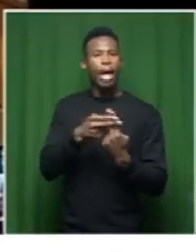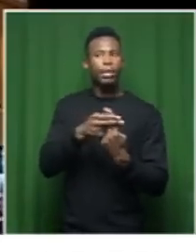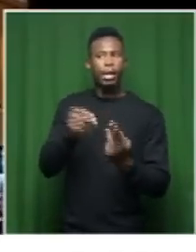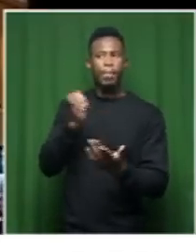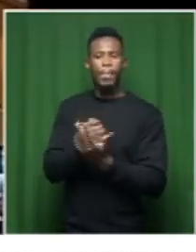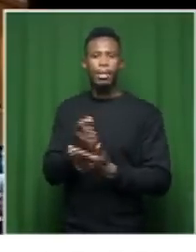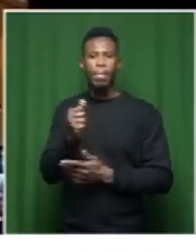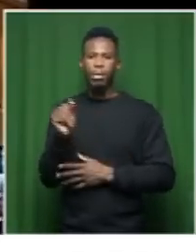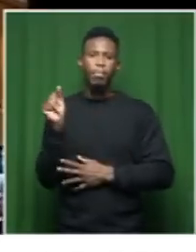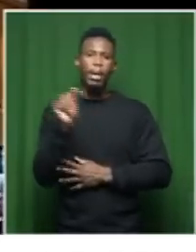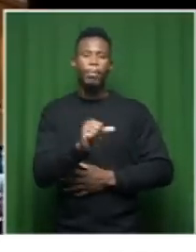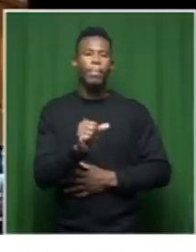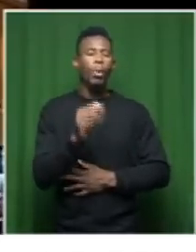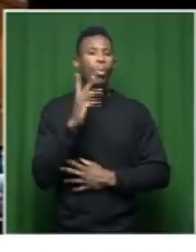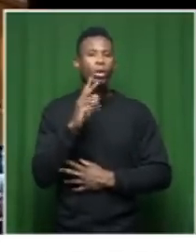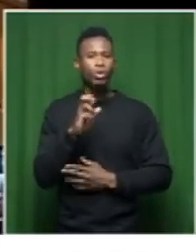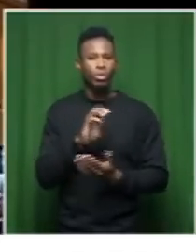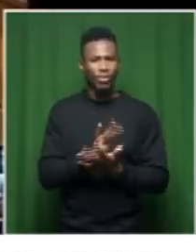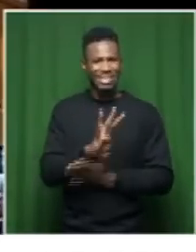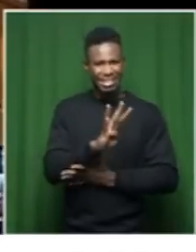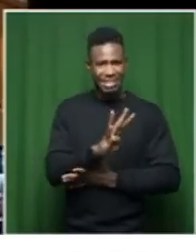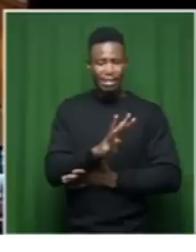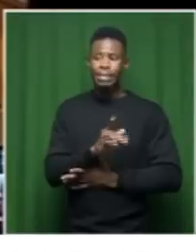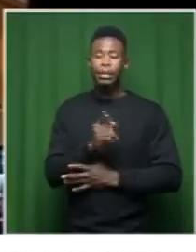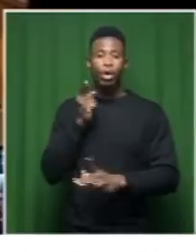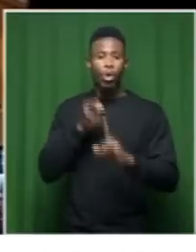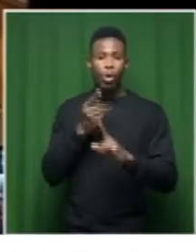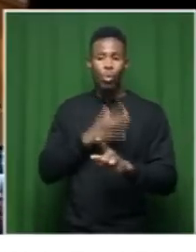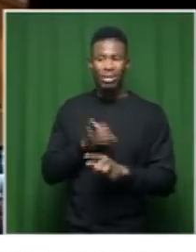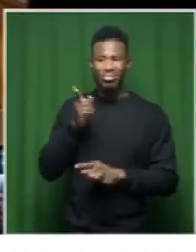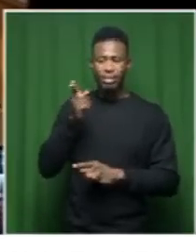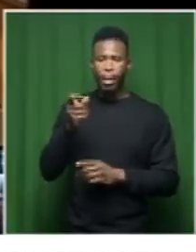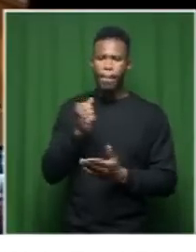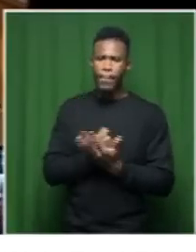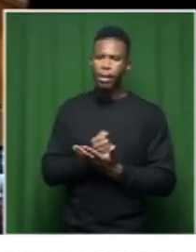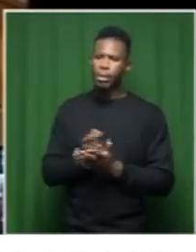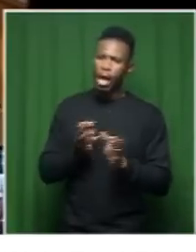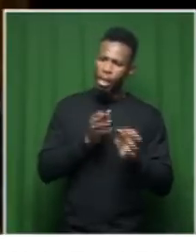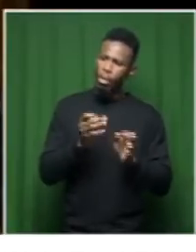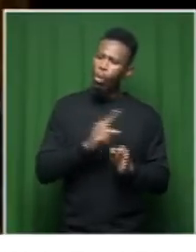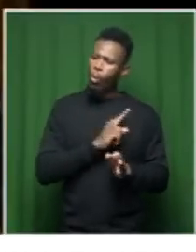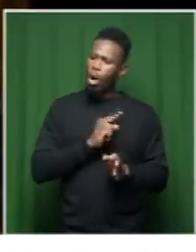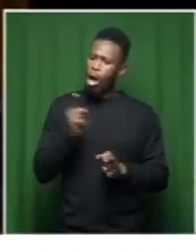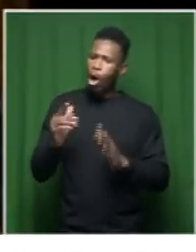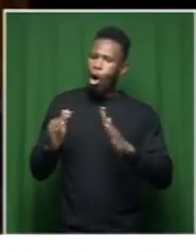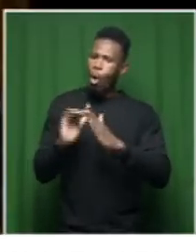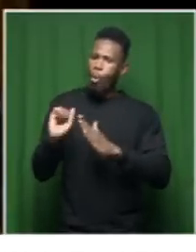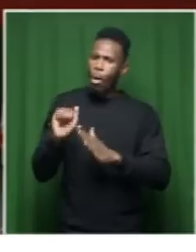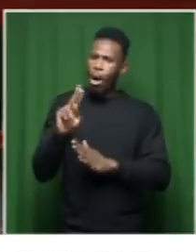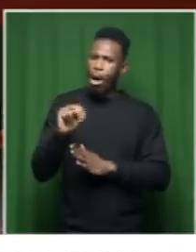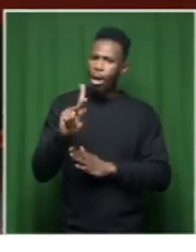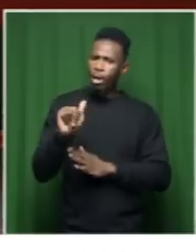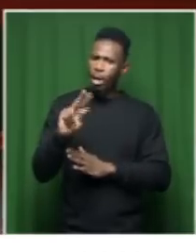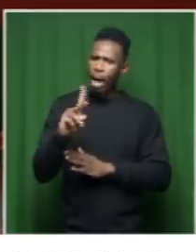money in parliament in 2014, in a bid to get the former president to account for the millions spent towards security upgrades at his Nkandla